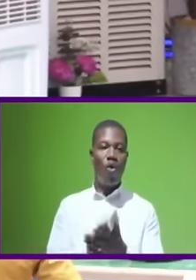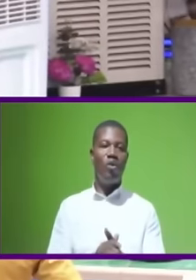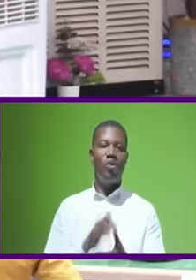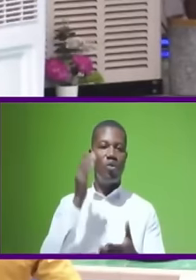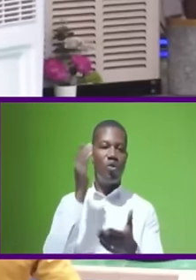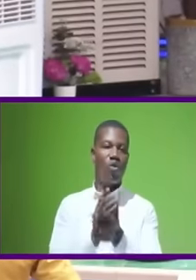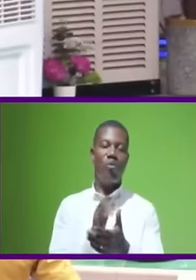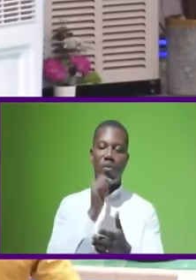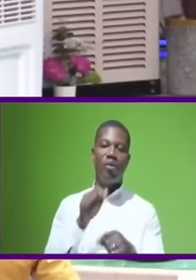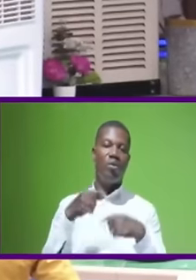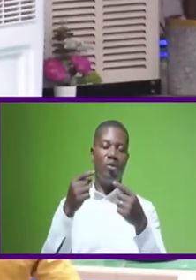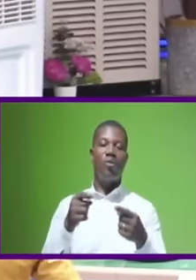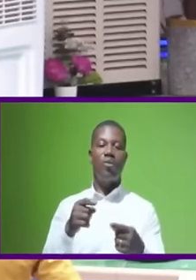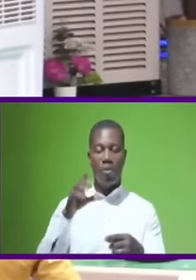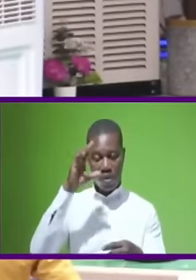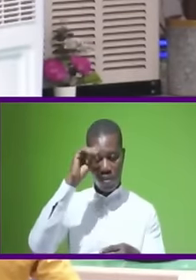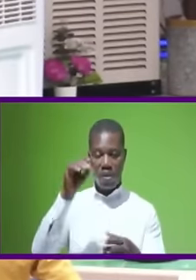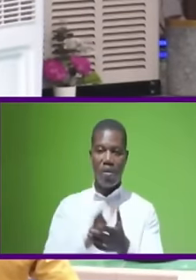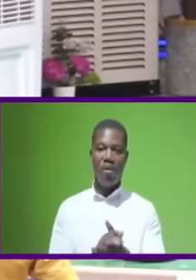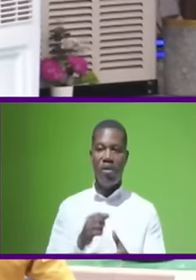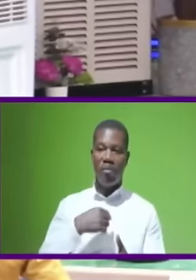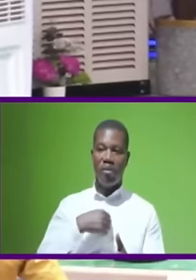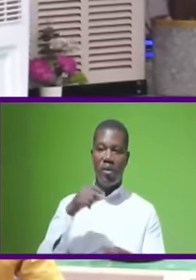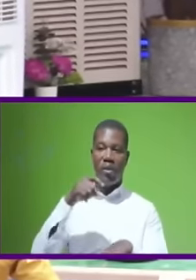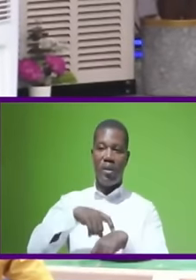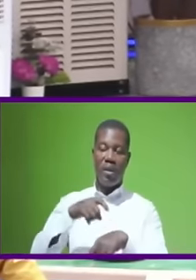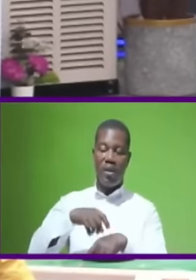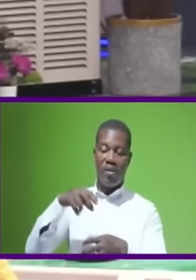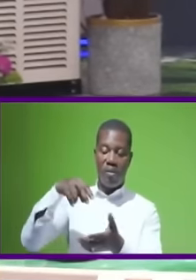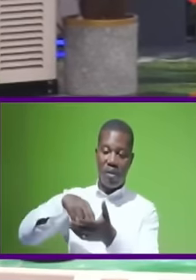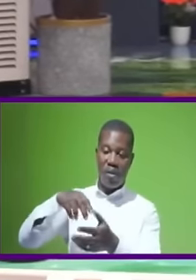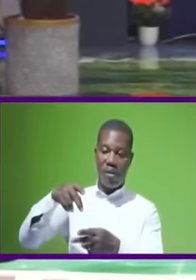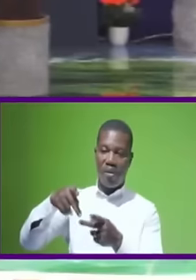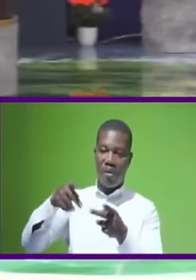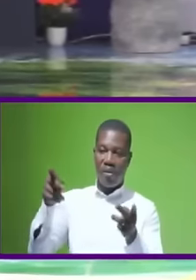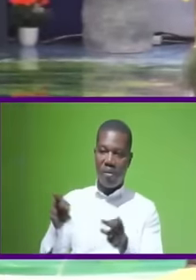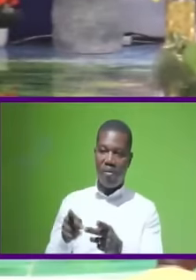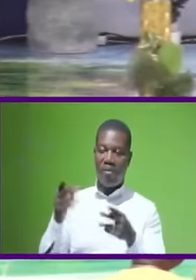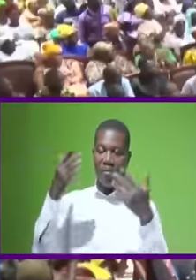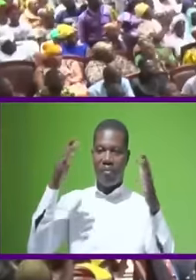Cornell. Me, Namiginaho. Yes. Hallelujah.